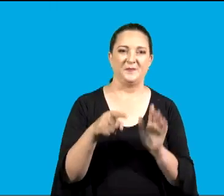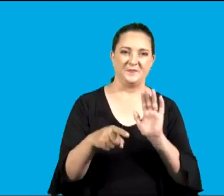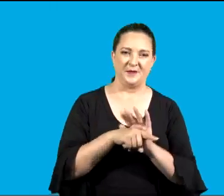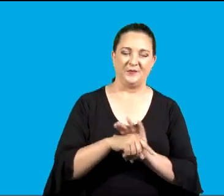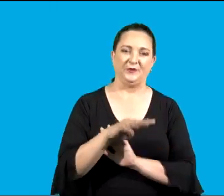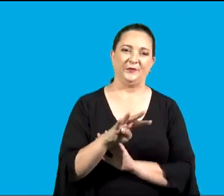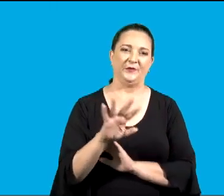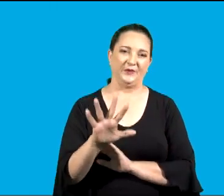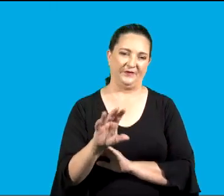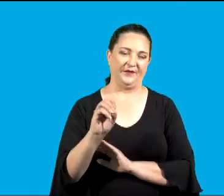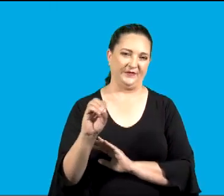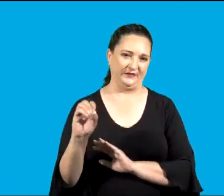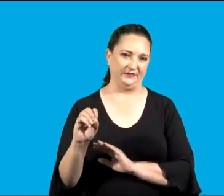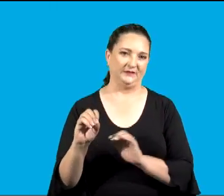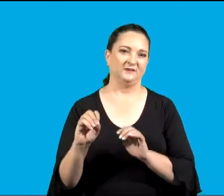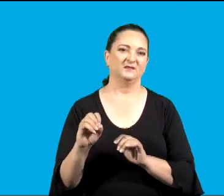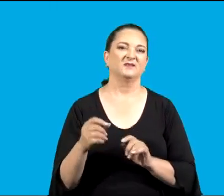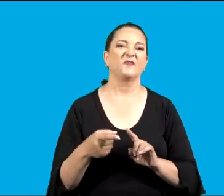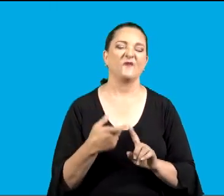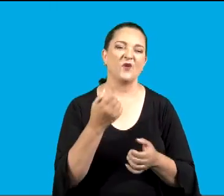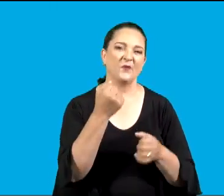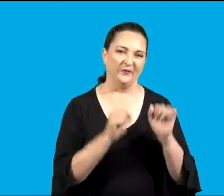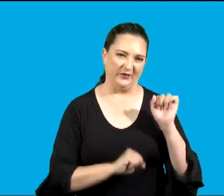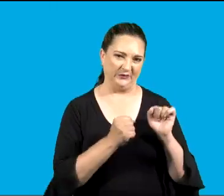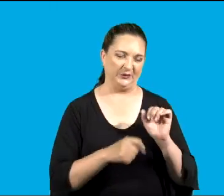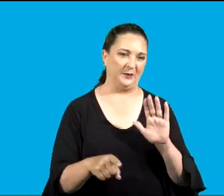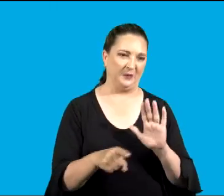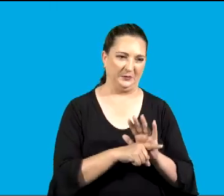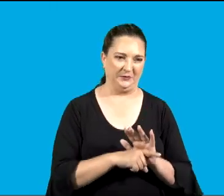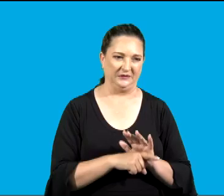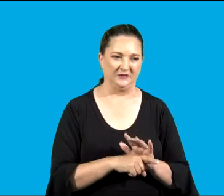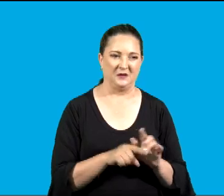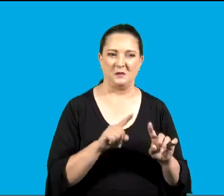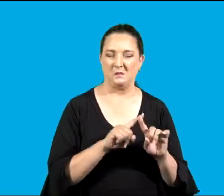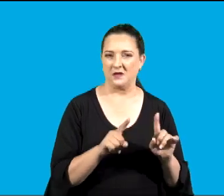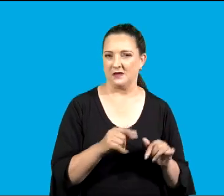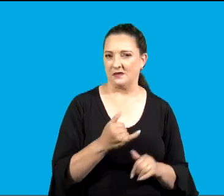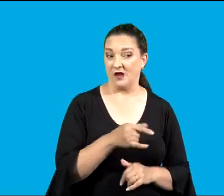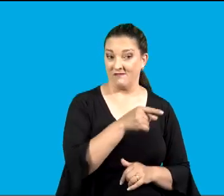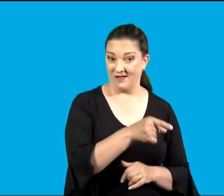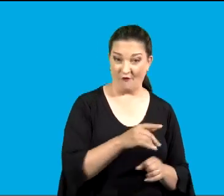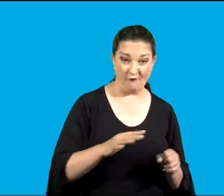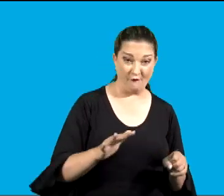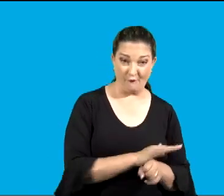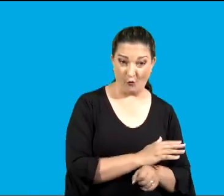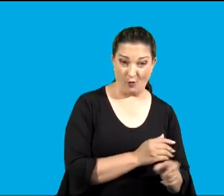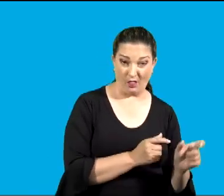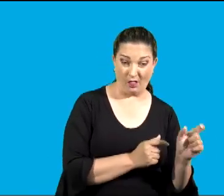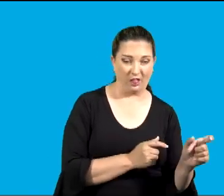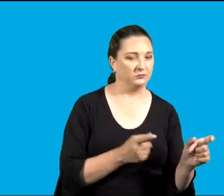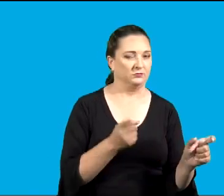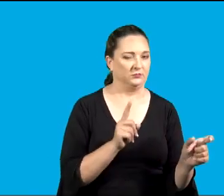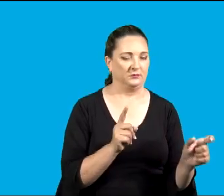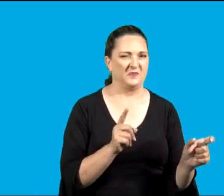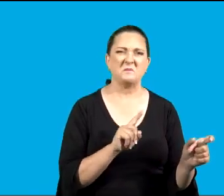out. 45,000 minus from the factory. But we know that that 45,000 was not the entire